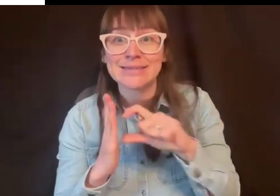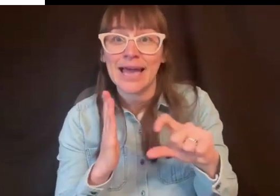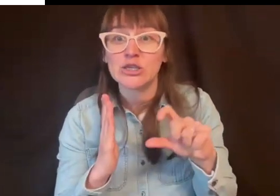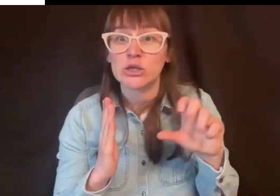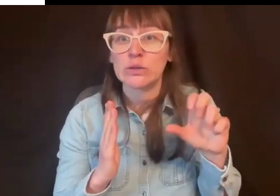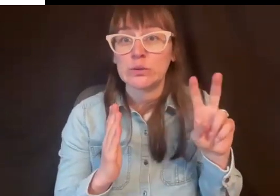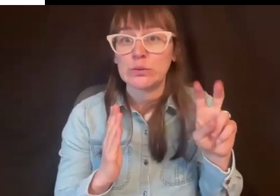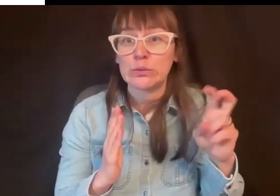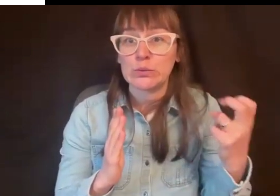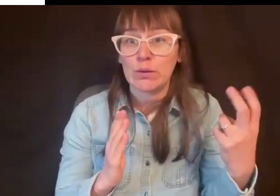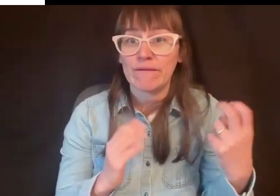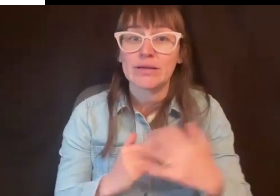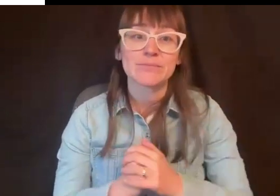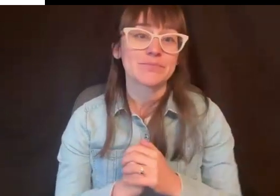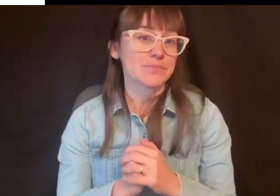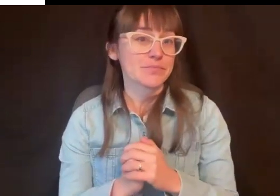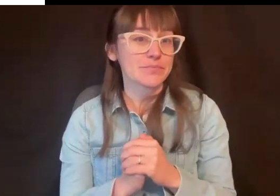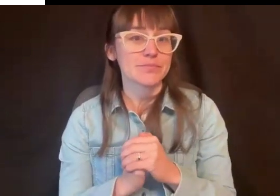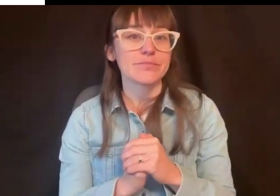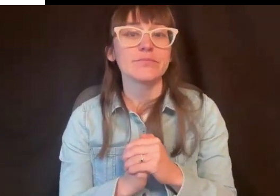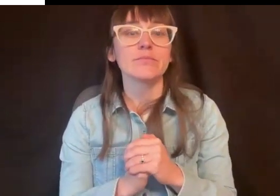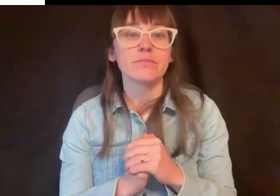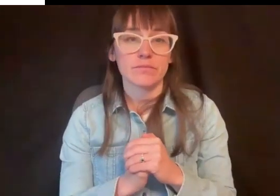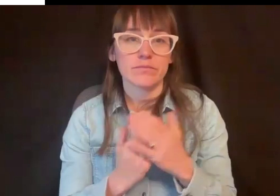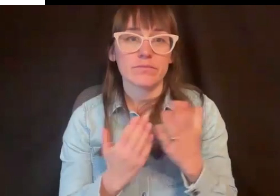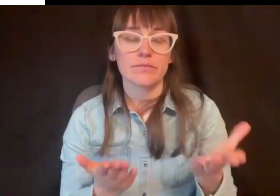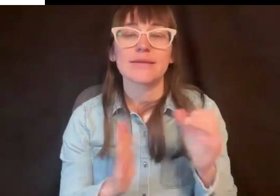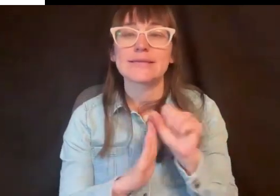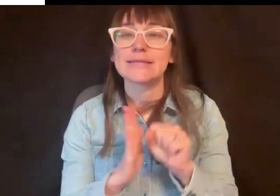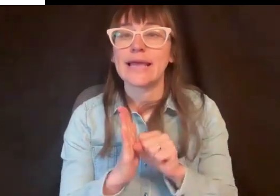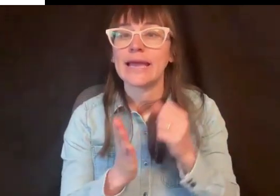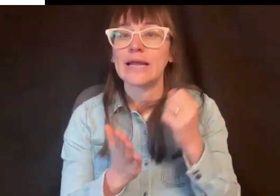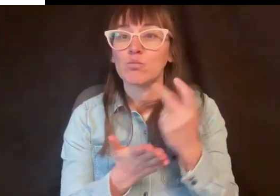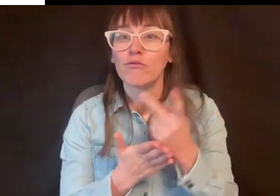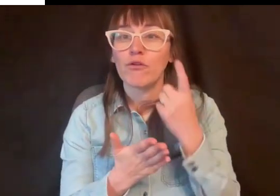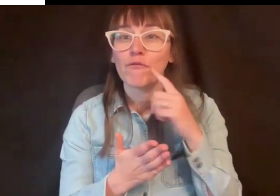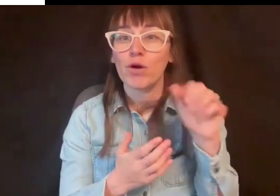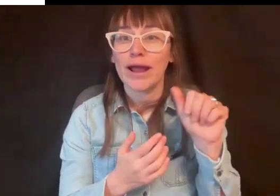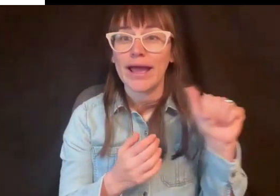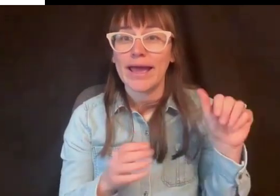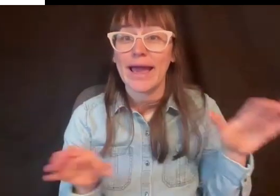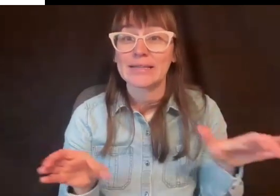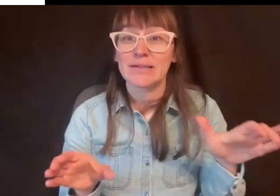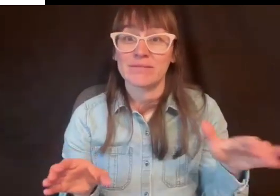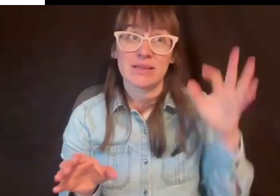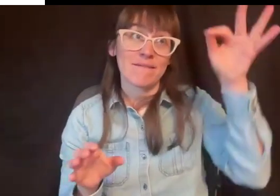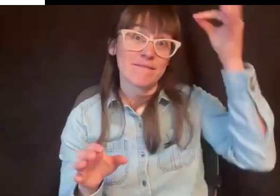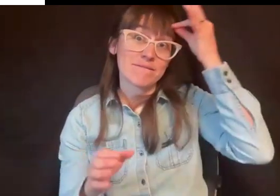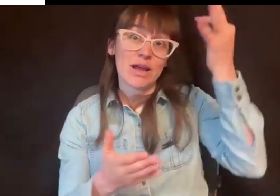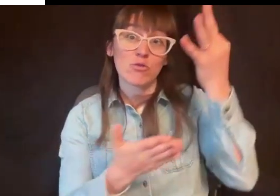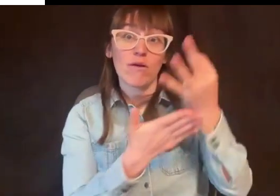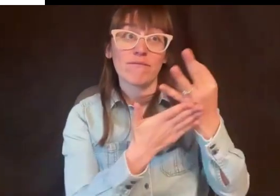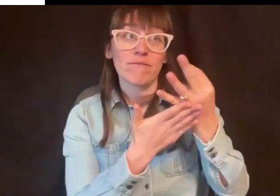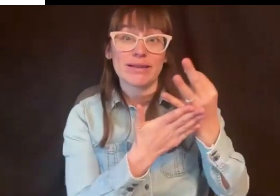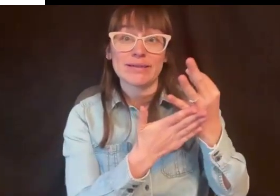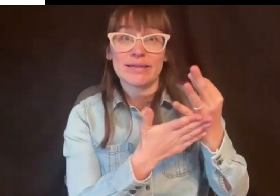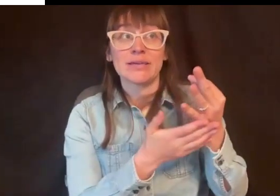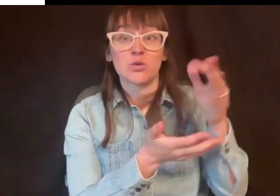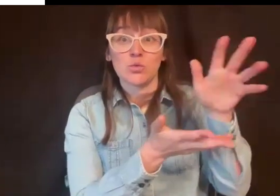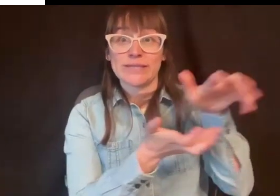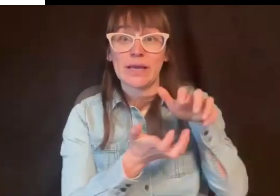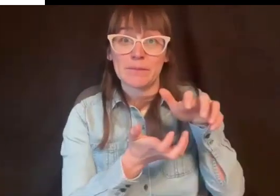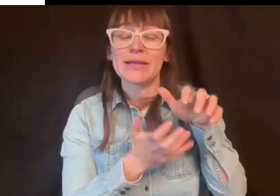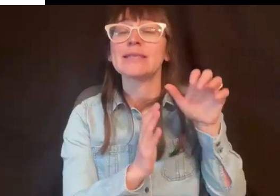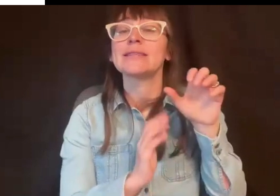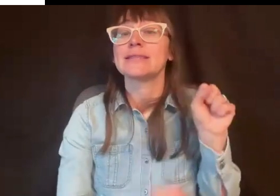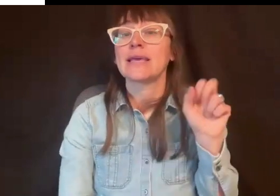State approval of AAA activities. As recipients of federal funding under the Old Americans Act, state units